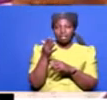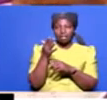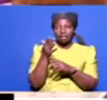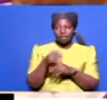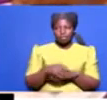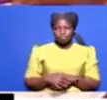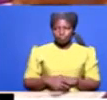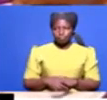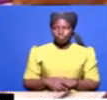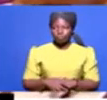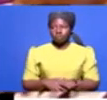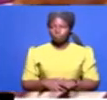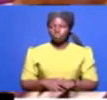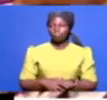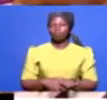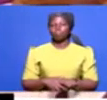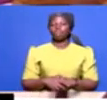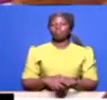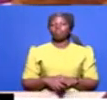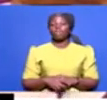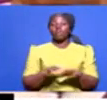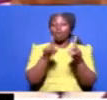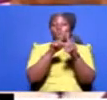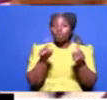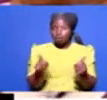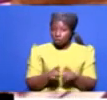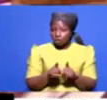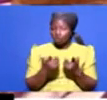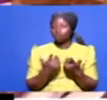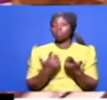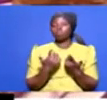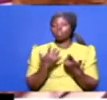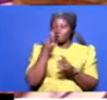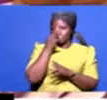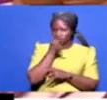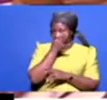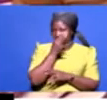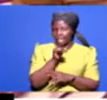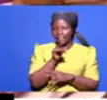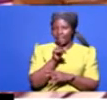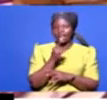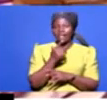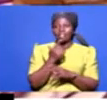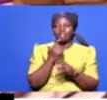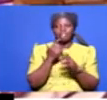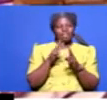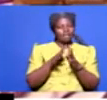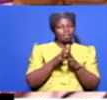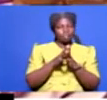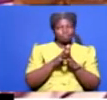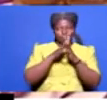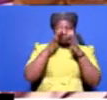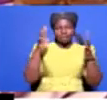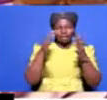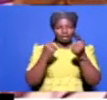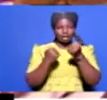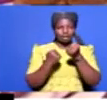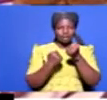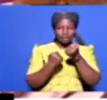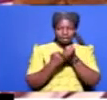adversaries. Also notable is that Mwai Kibaki was a key architect,